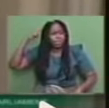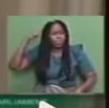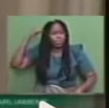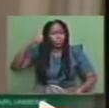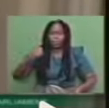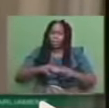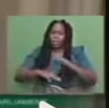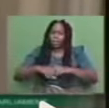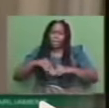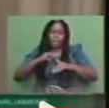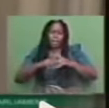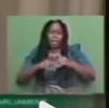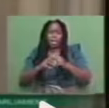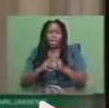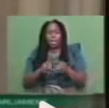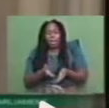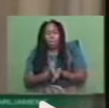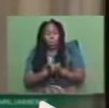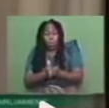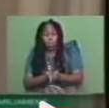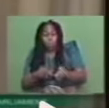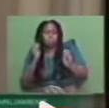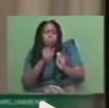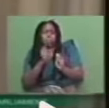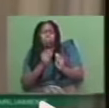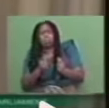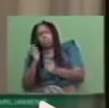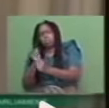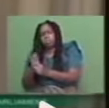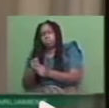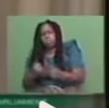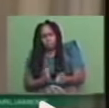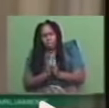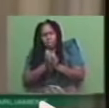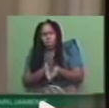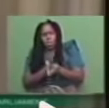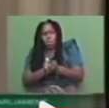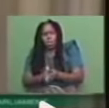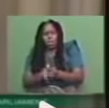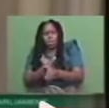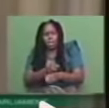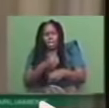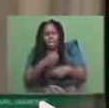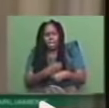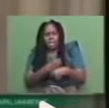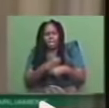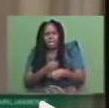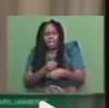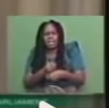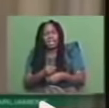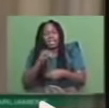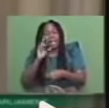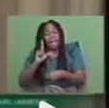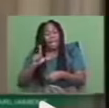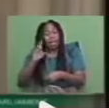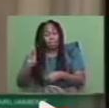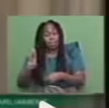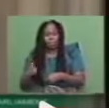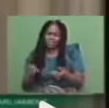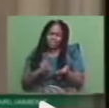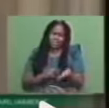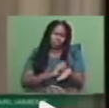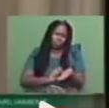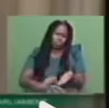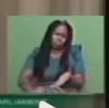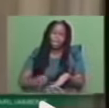you believe dry dock and shipbuilding at La Brea? We signed this agreement in 2014.